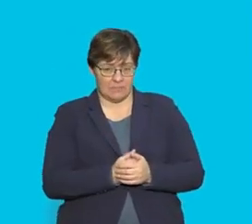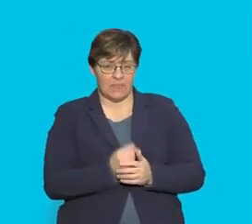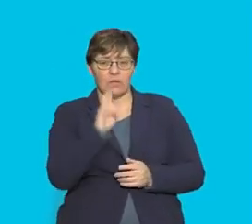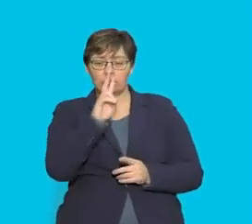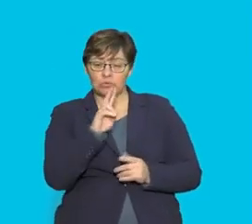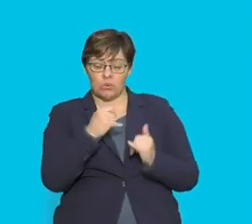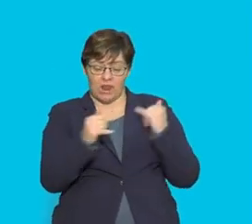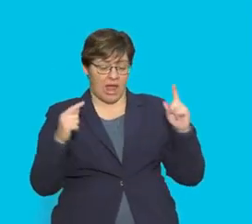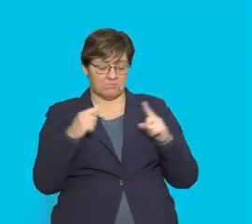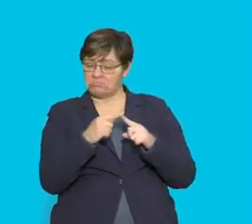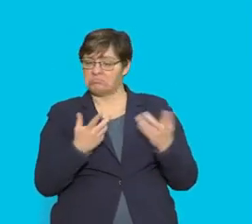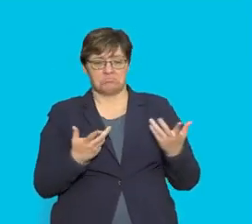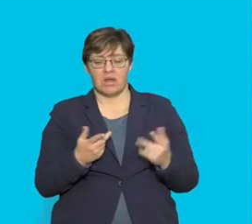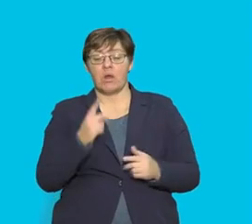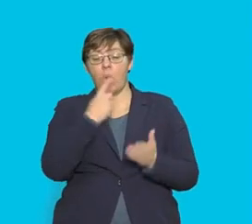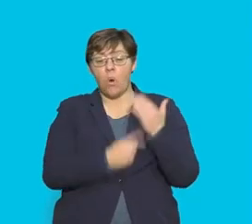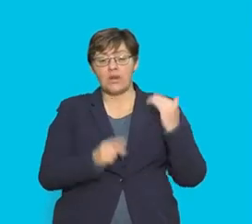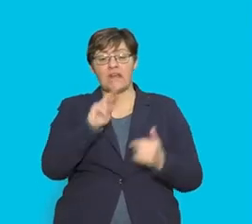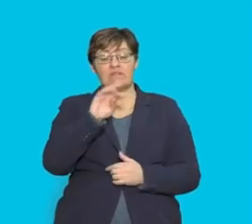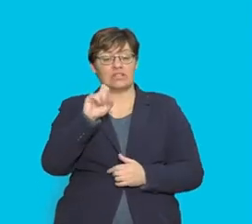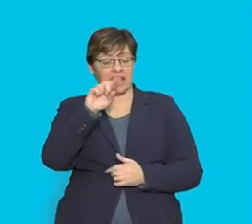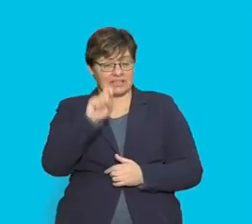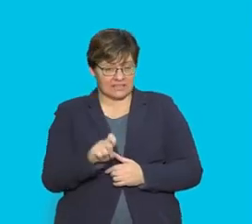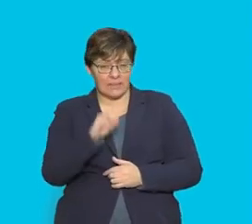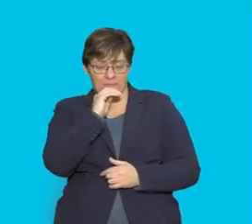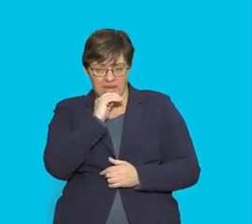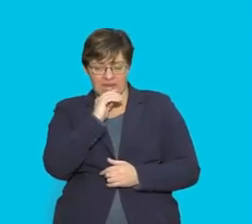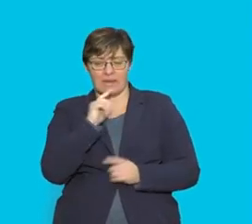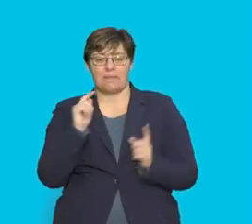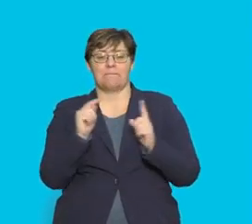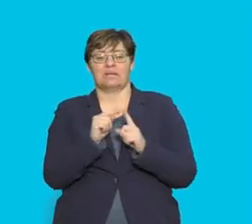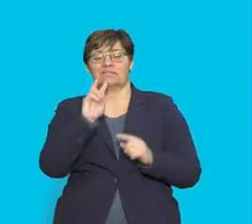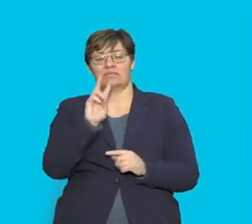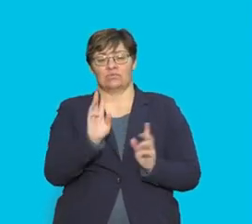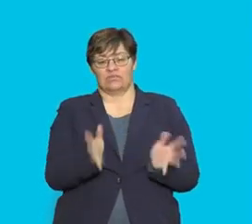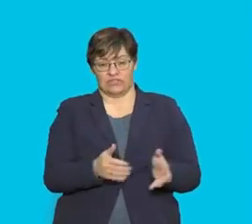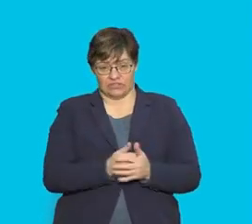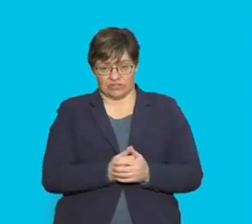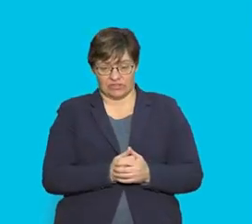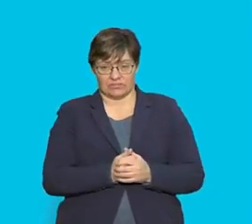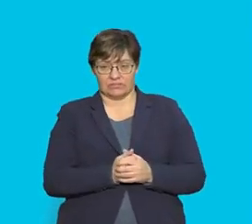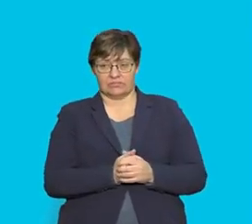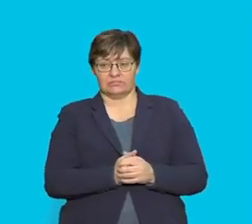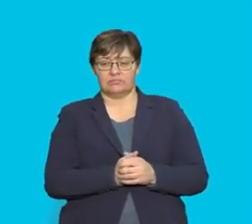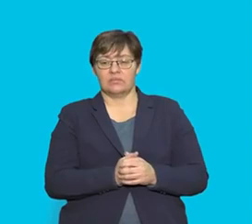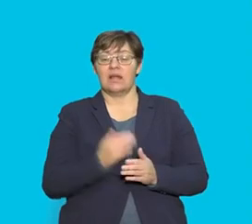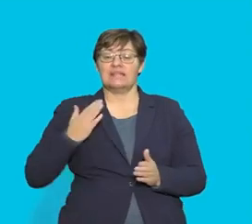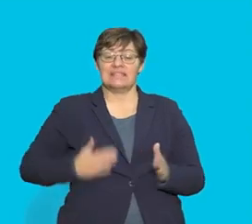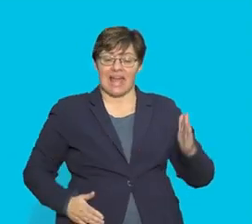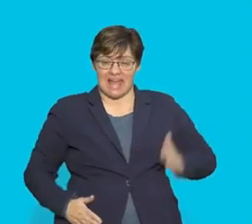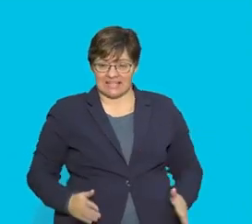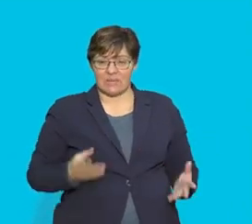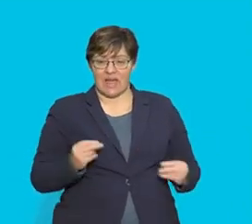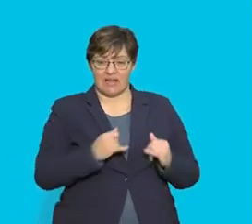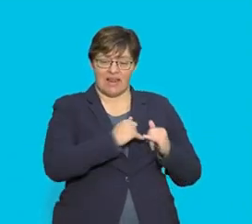is not where two lines meet. It can only be a vertex if two lines are meeting at that particular point. We also